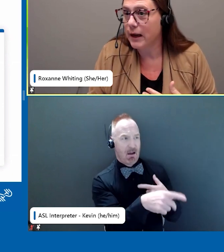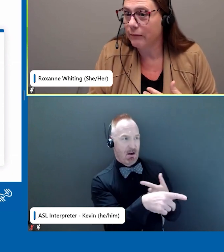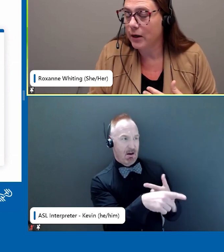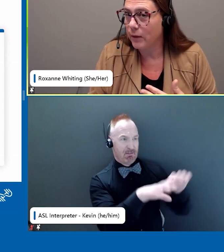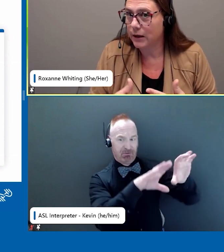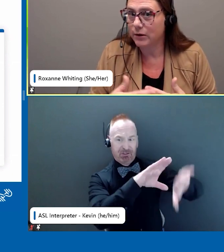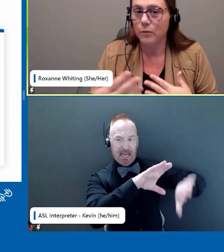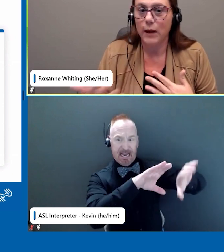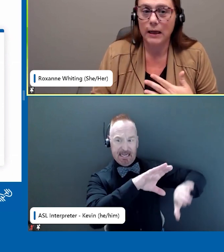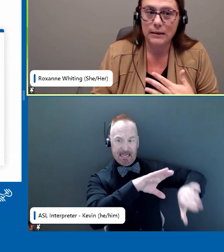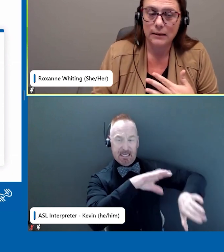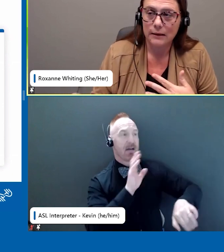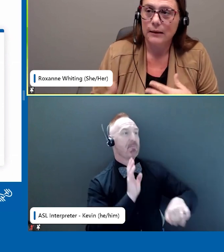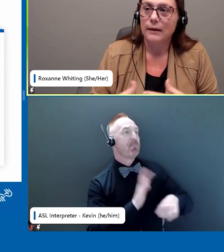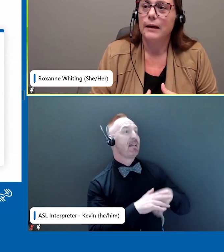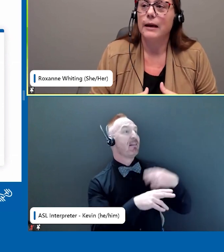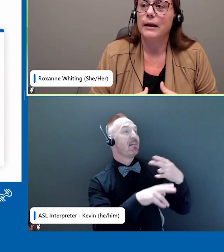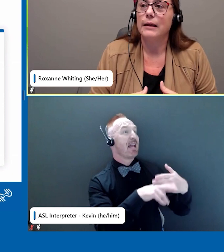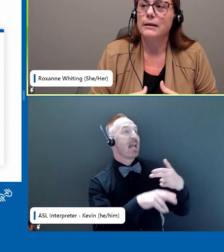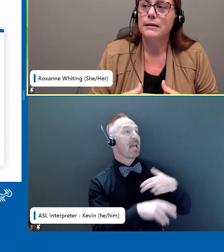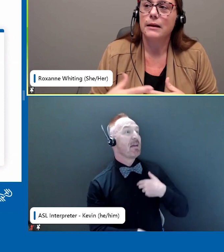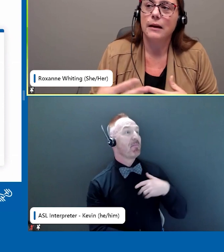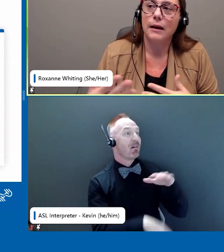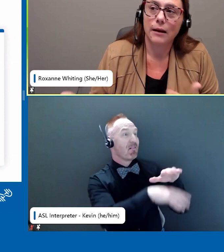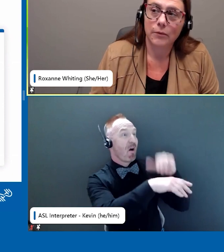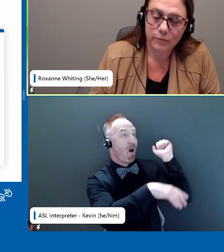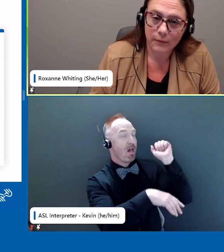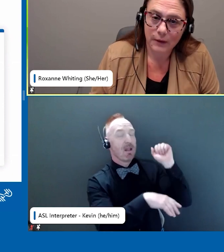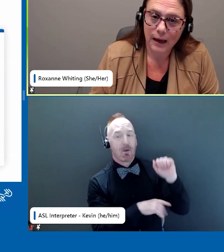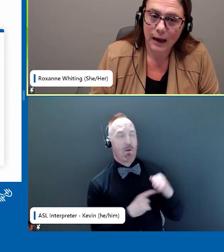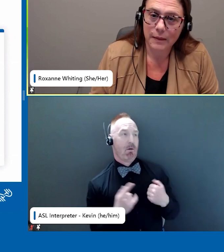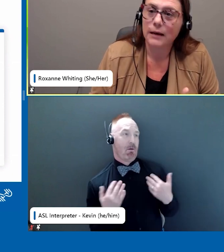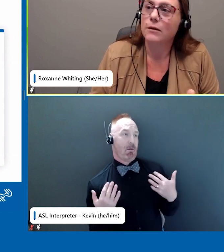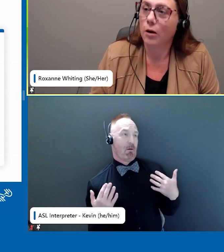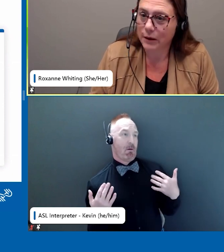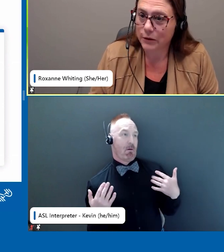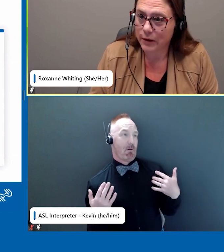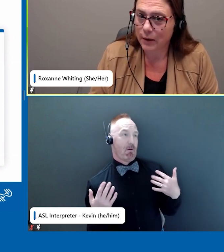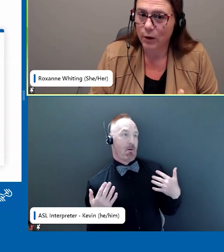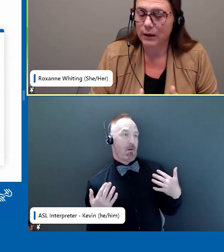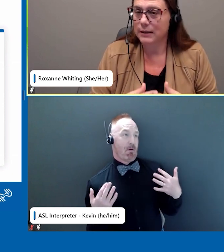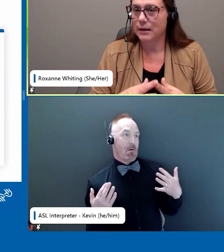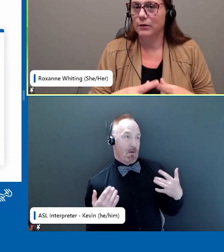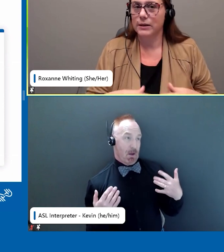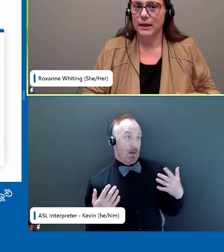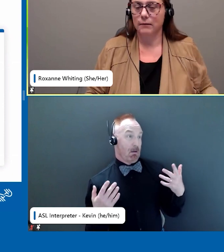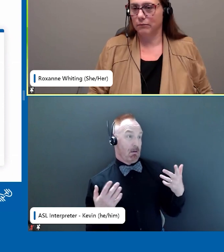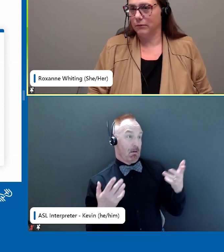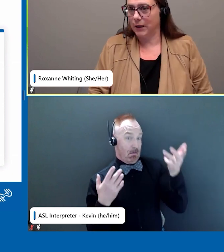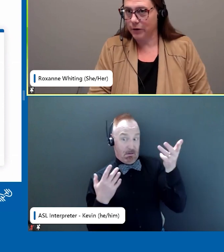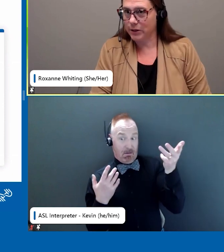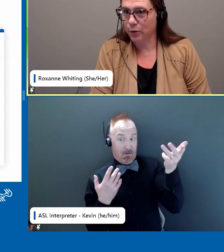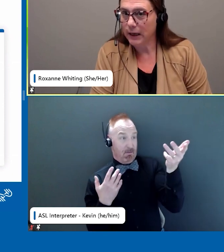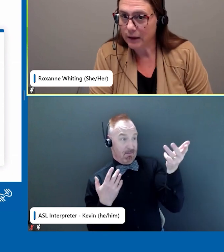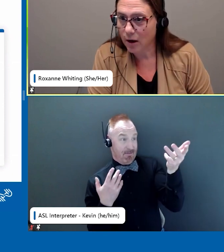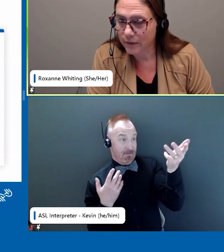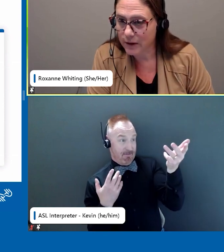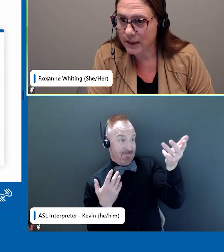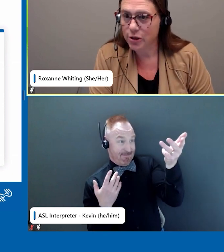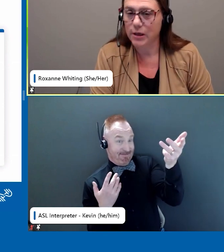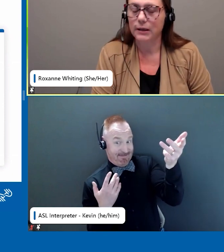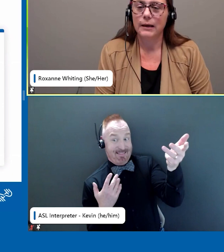out their name right away. You'll wait and um, then call out their name when it looks like there's a break